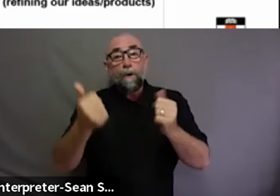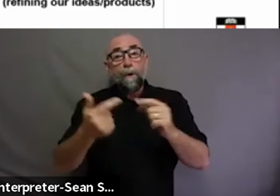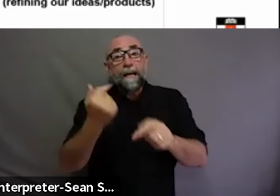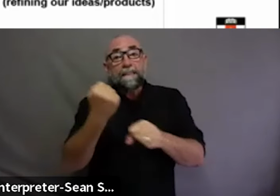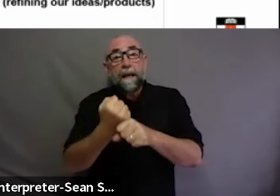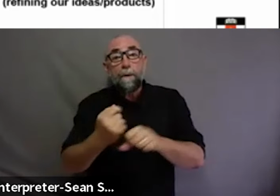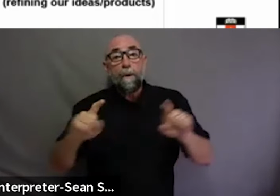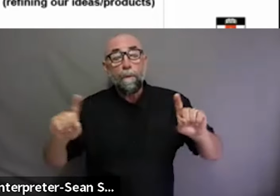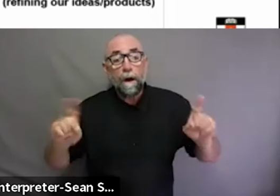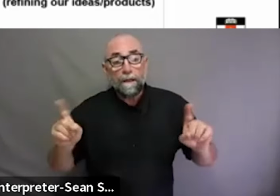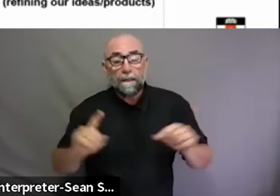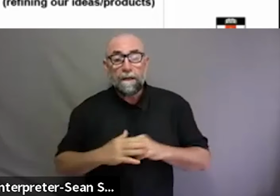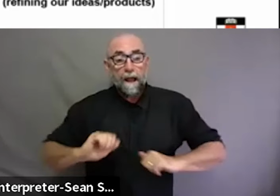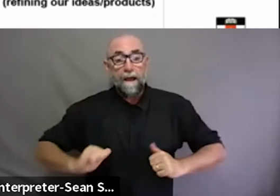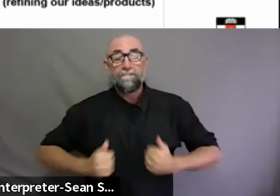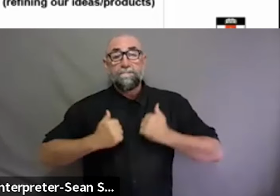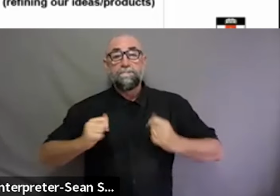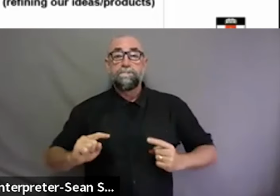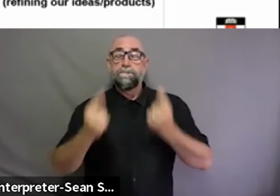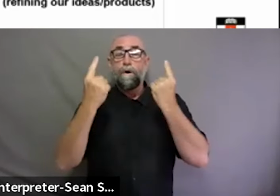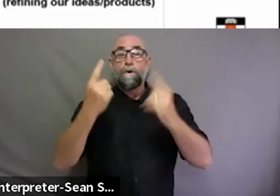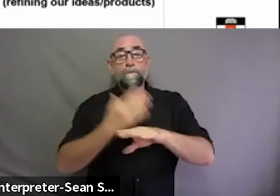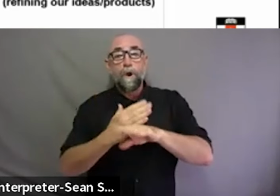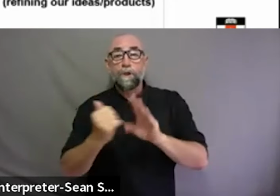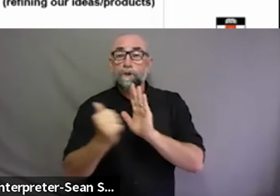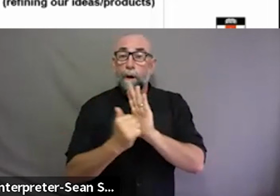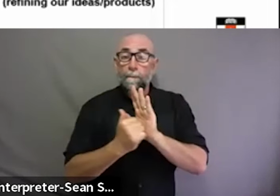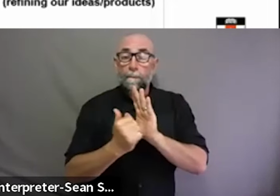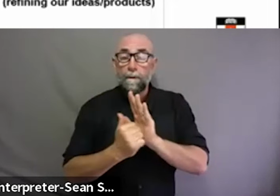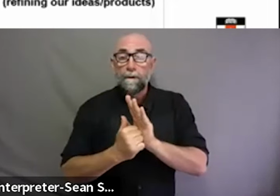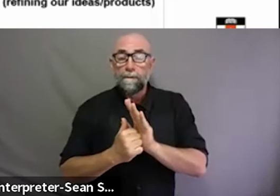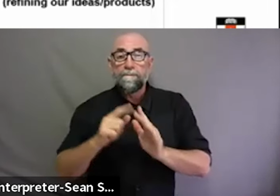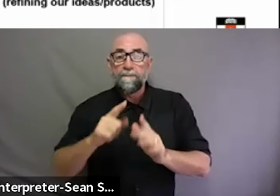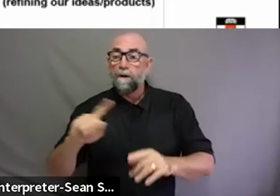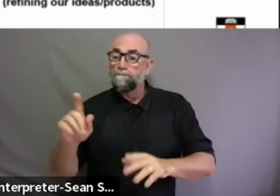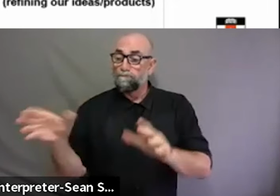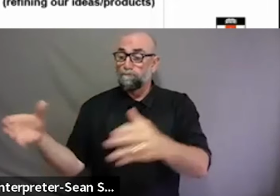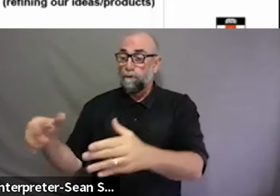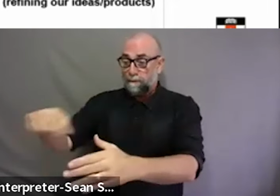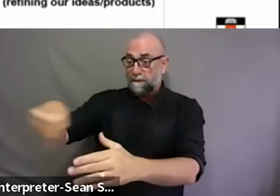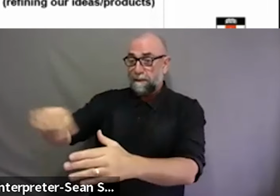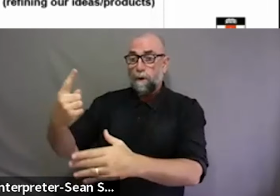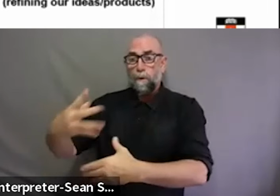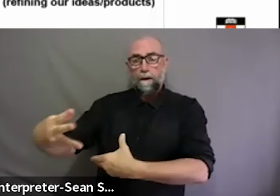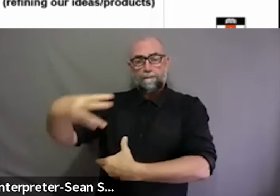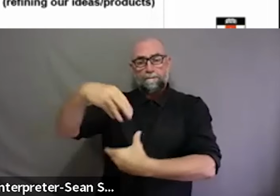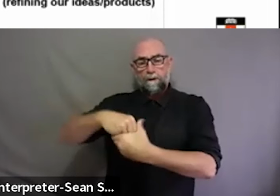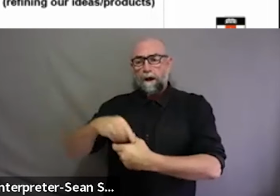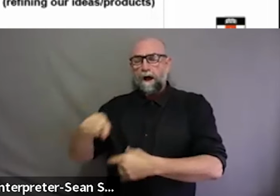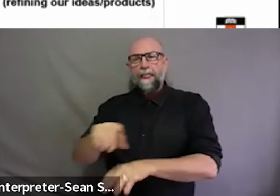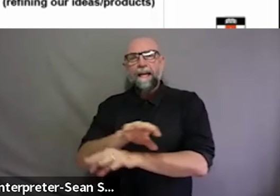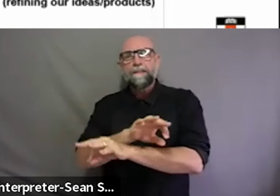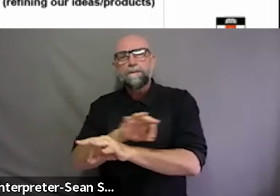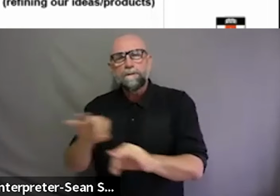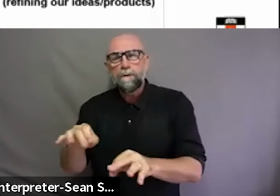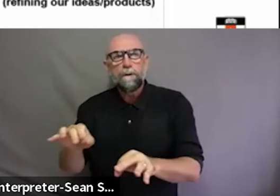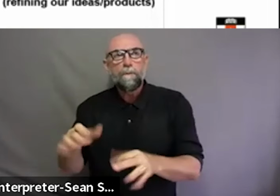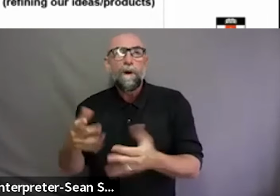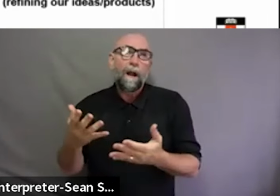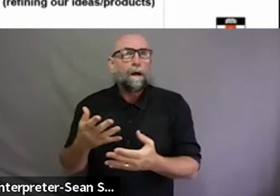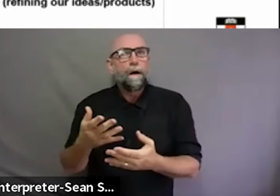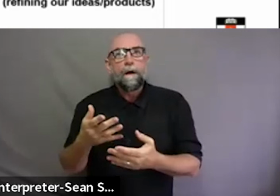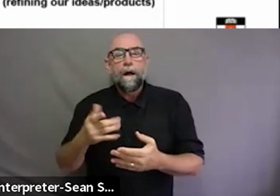this is our first Diversified workshop, where the group of participants did not adhere to, or were not willing to adhere